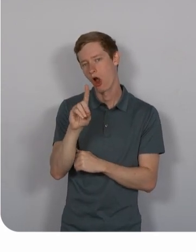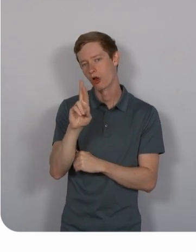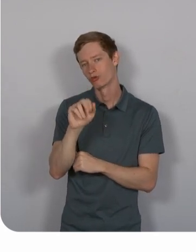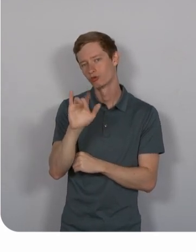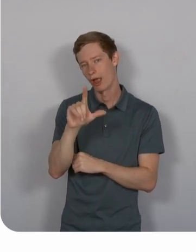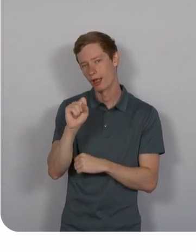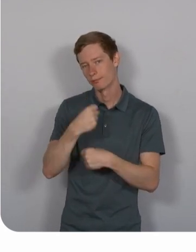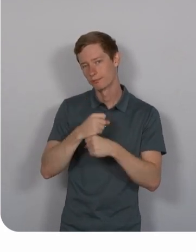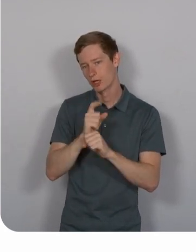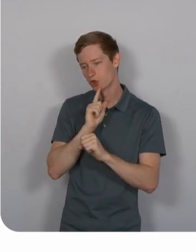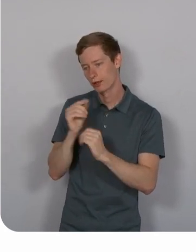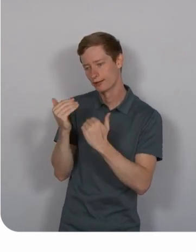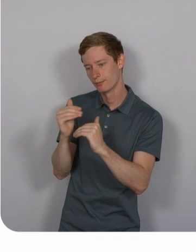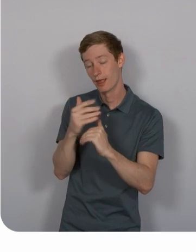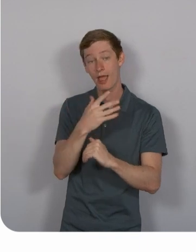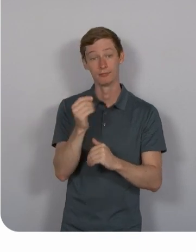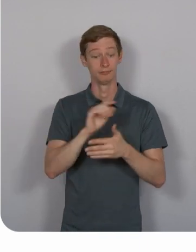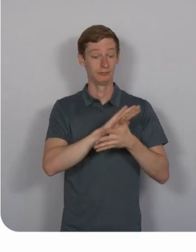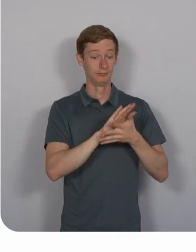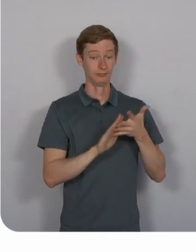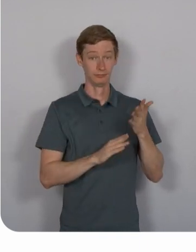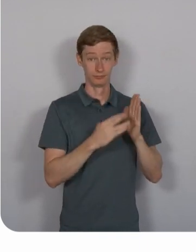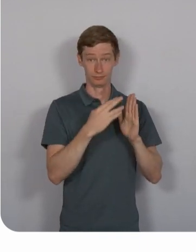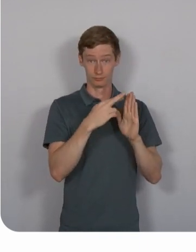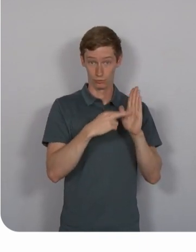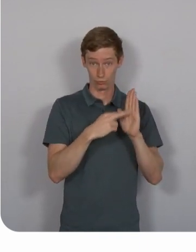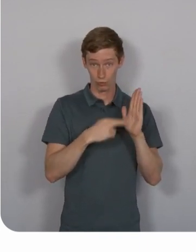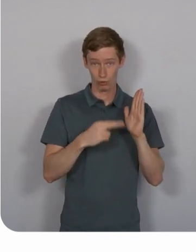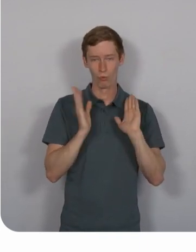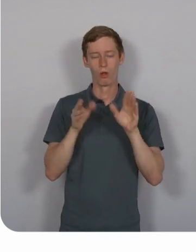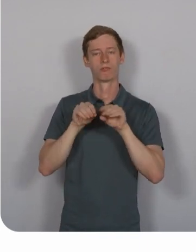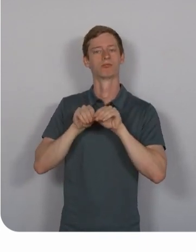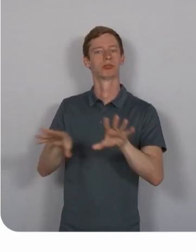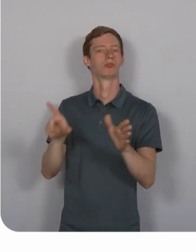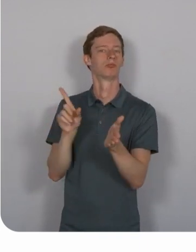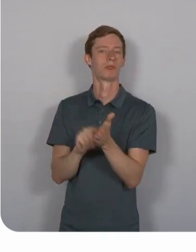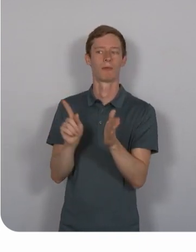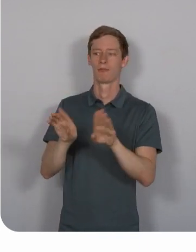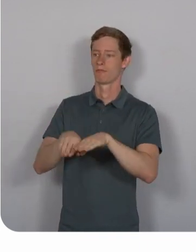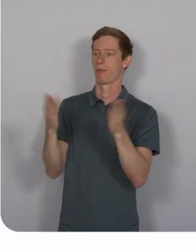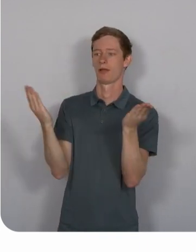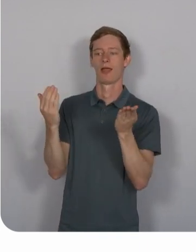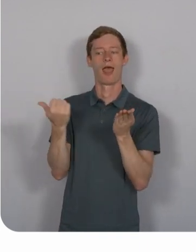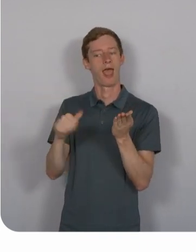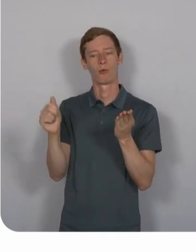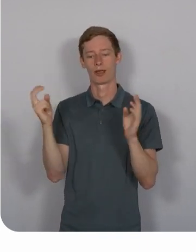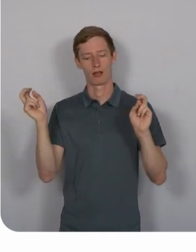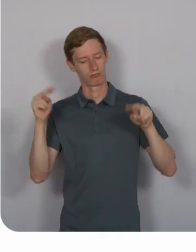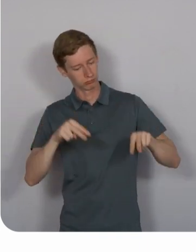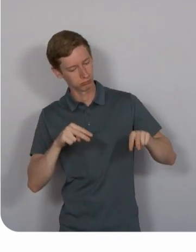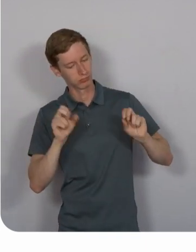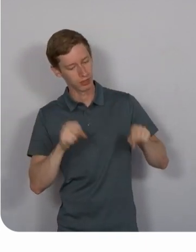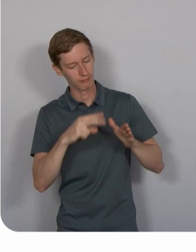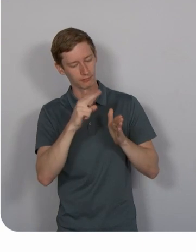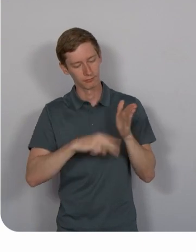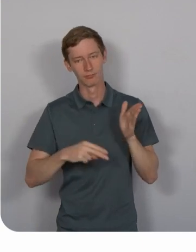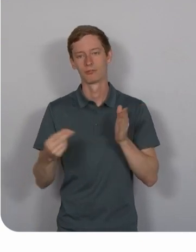these systems publicly, so that way people can look at what the systems do and how they work and can give us feedback on